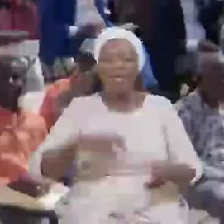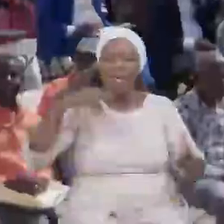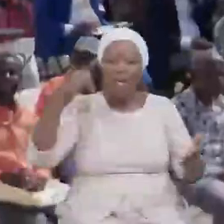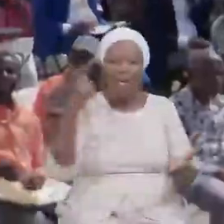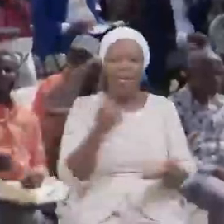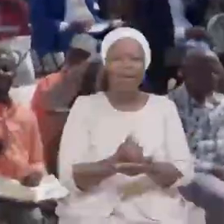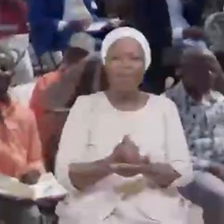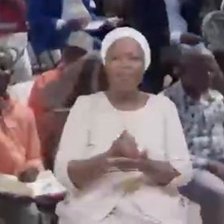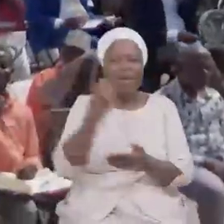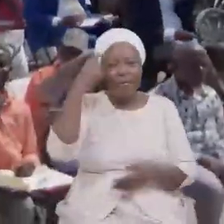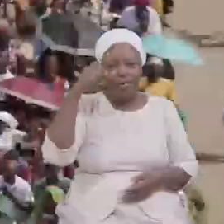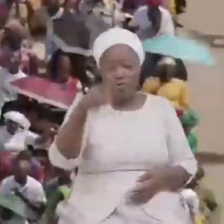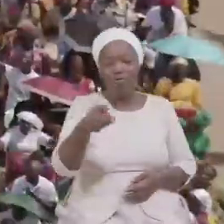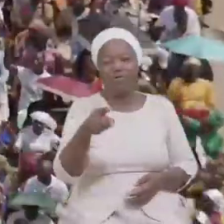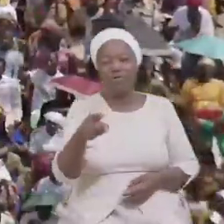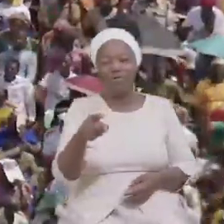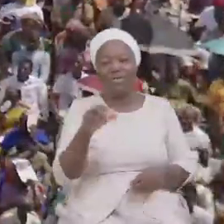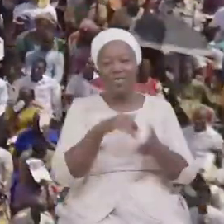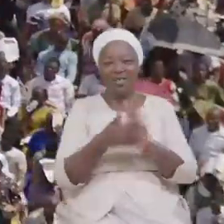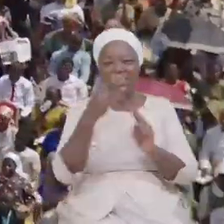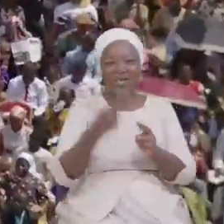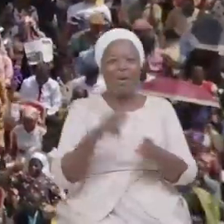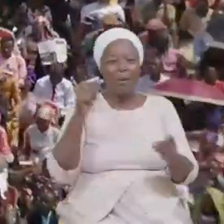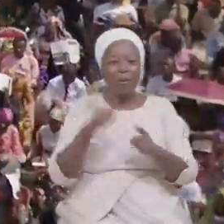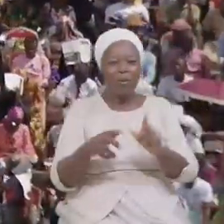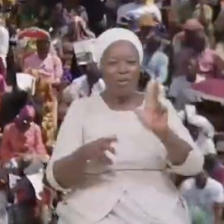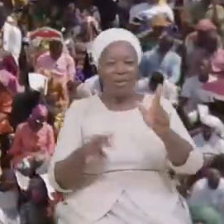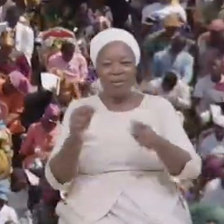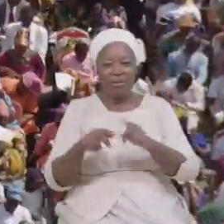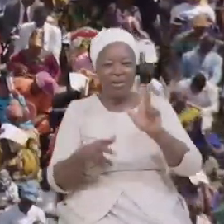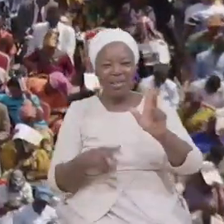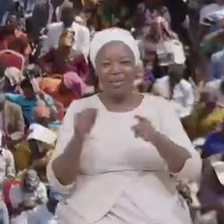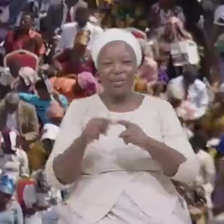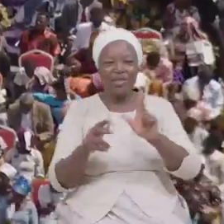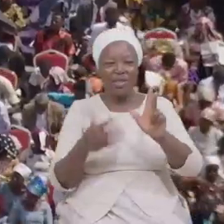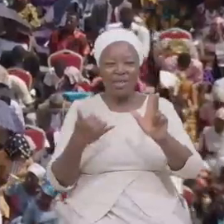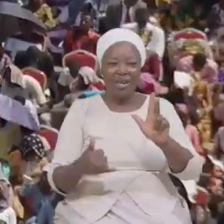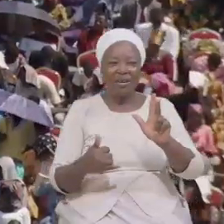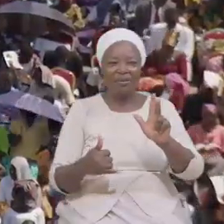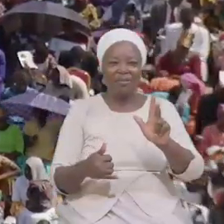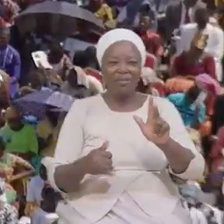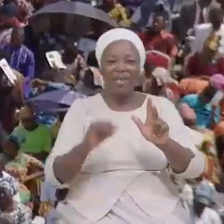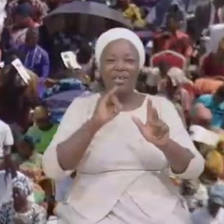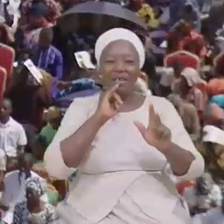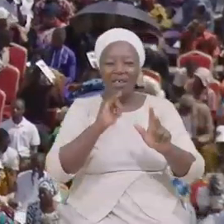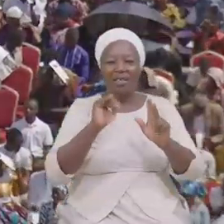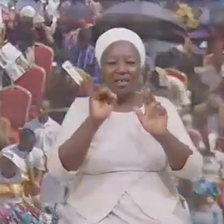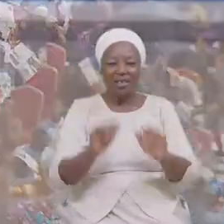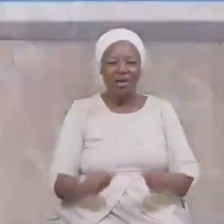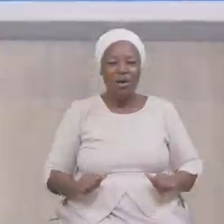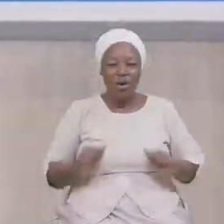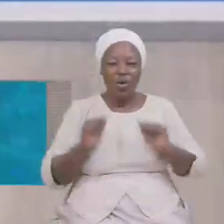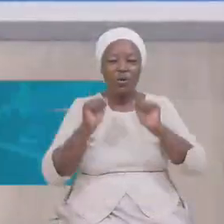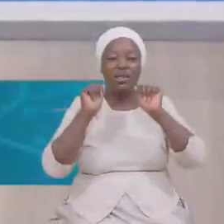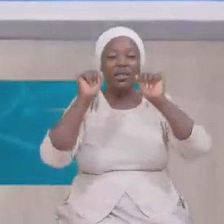Amen for you. We're coming to number three now. Number three is consecration and